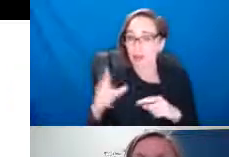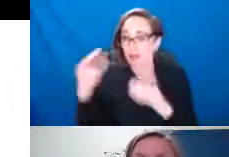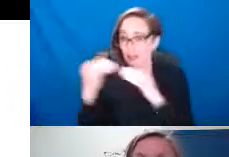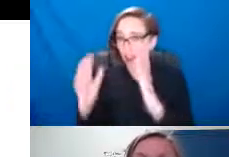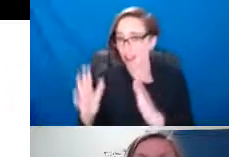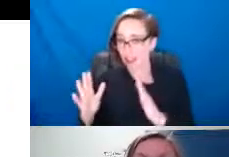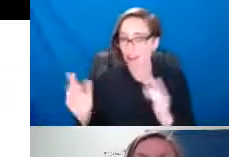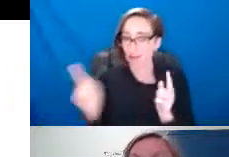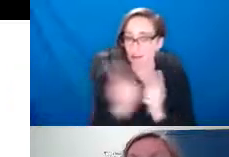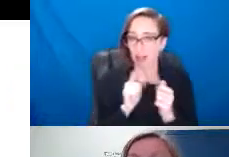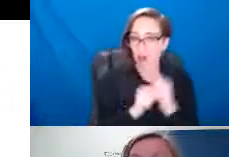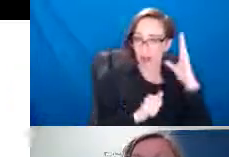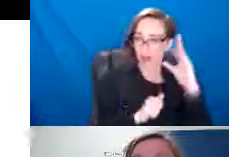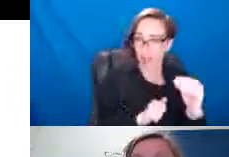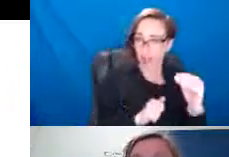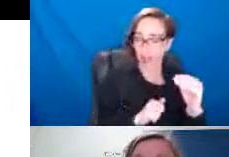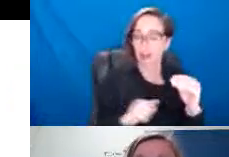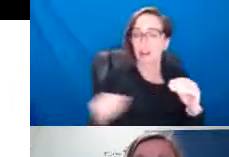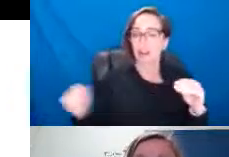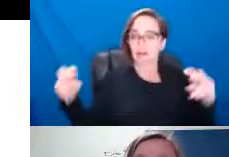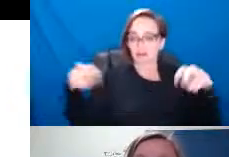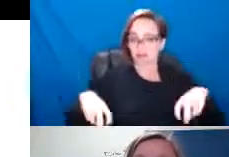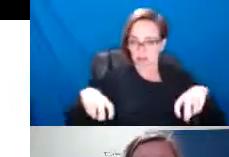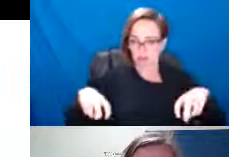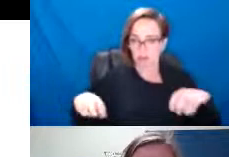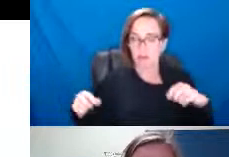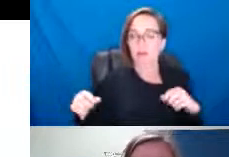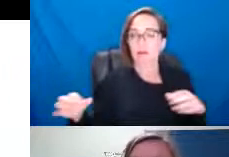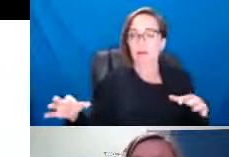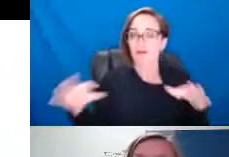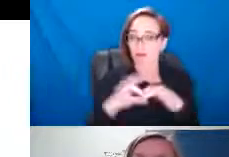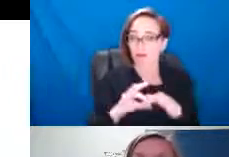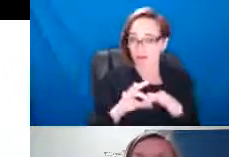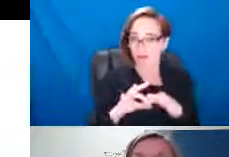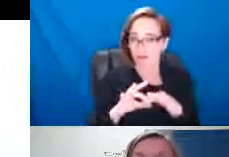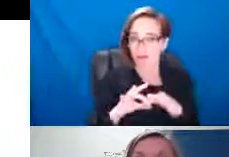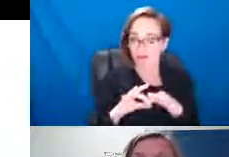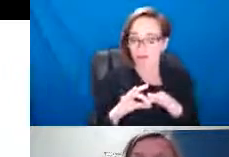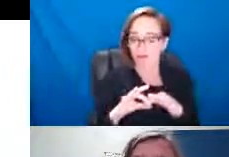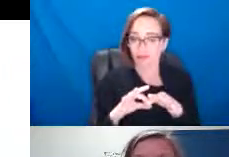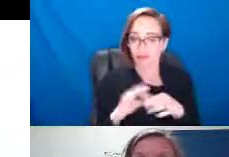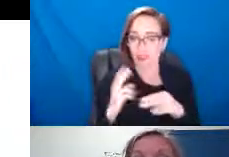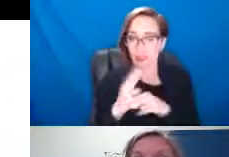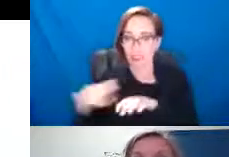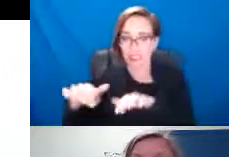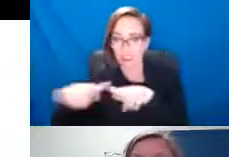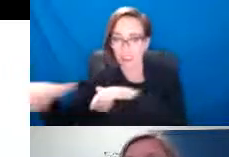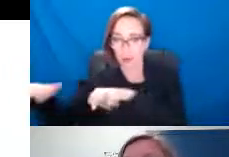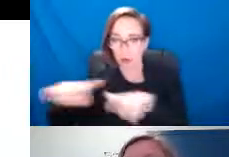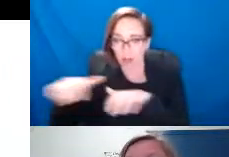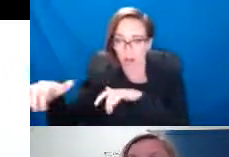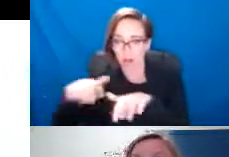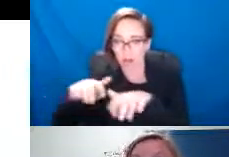and was able to get him connected so that she could,